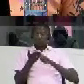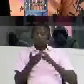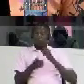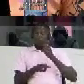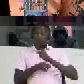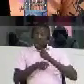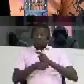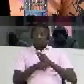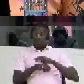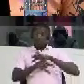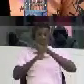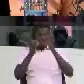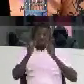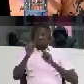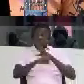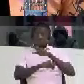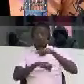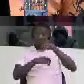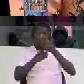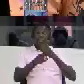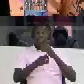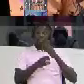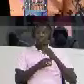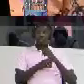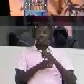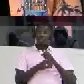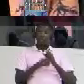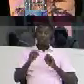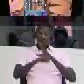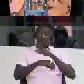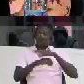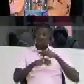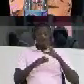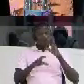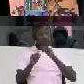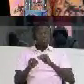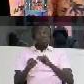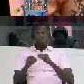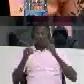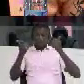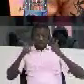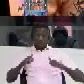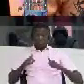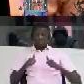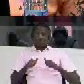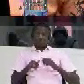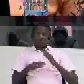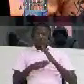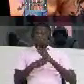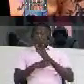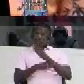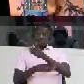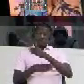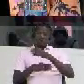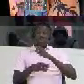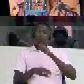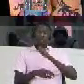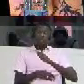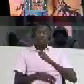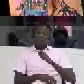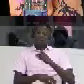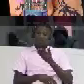that orders from the command are enforced through the men. Te yow tamit yow yaay ki nga xam ne di nga fexe ba gis